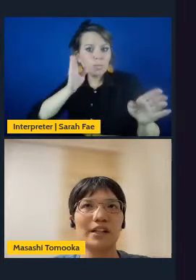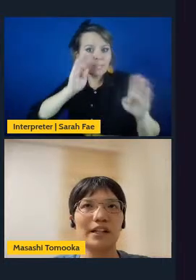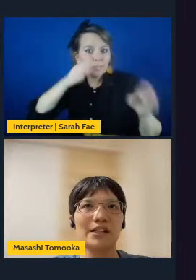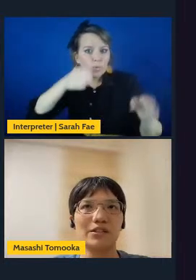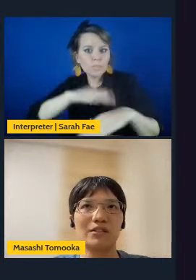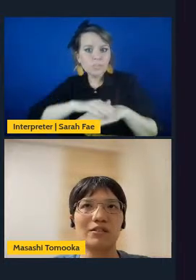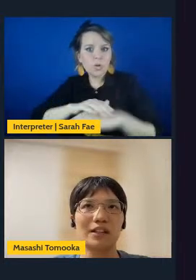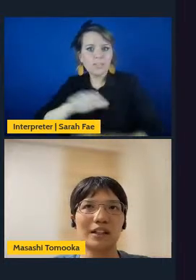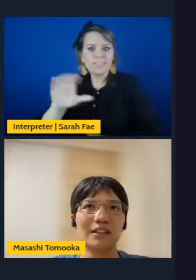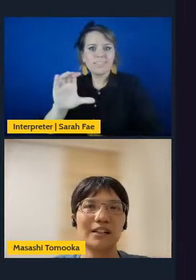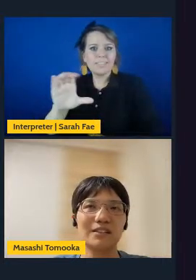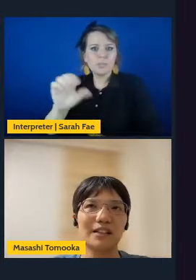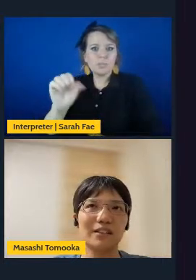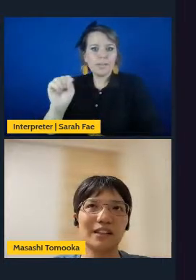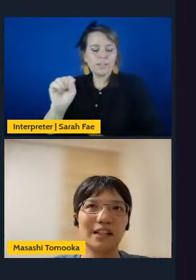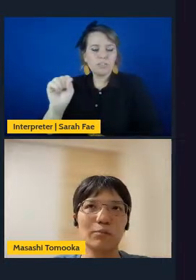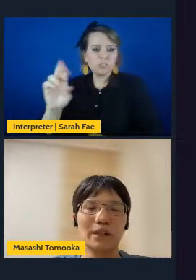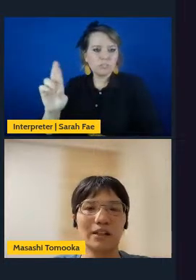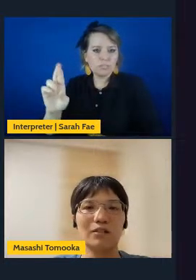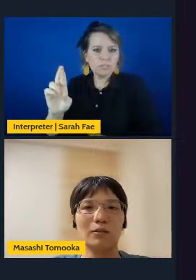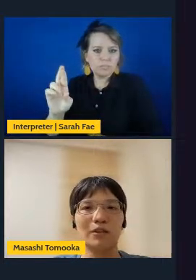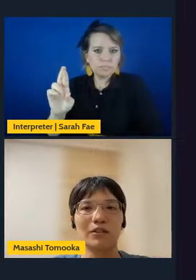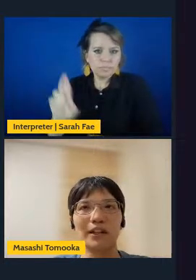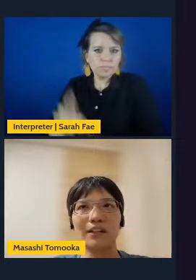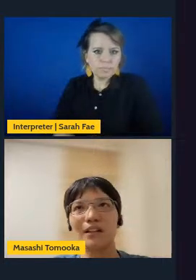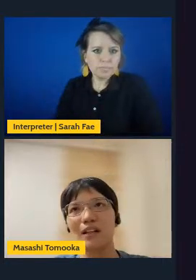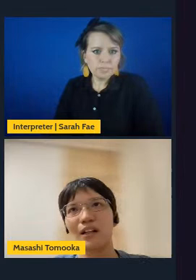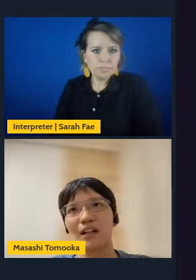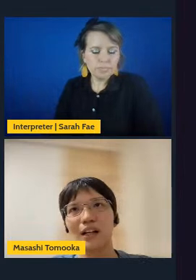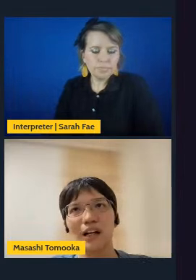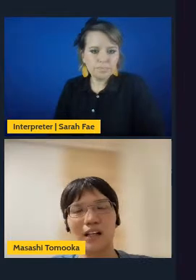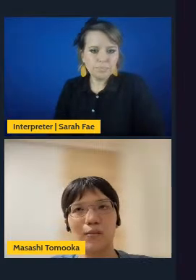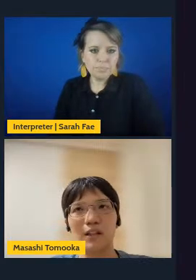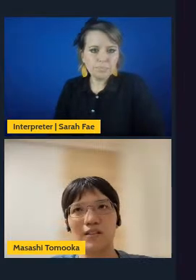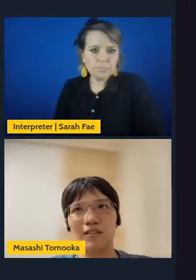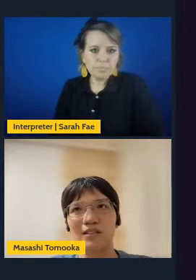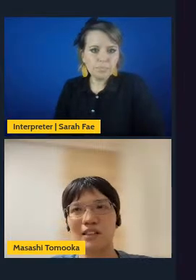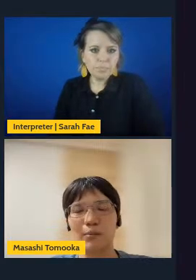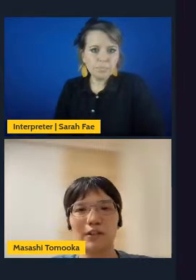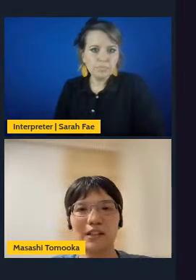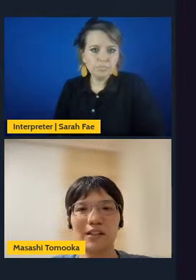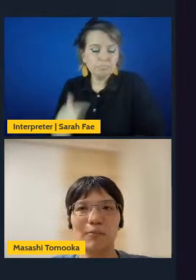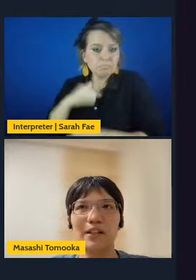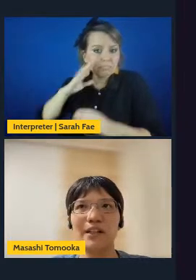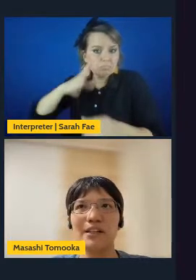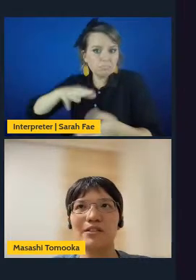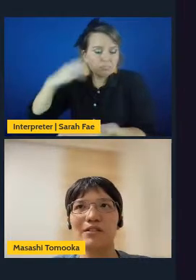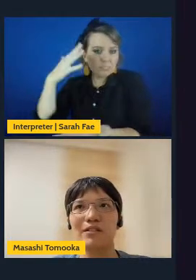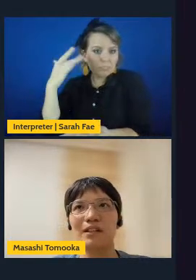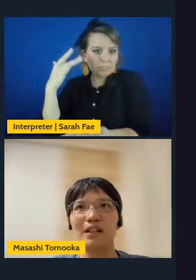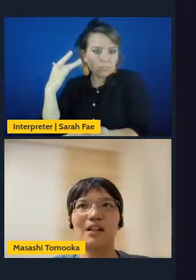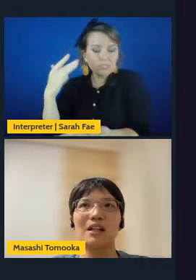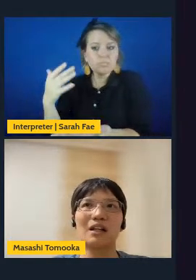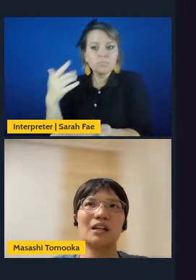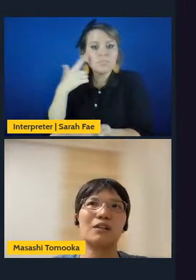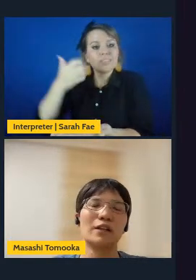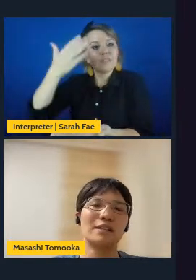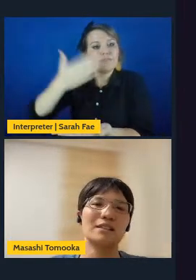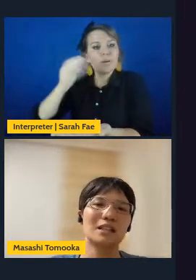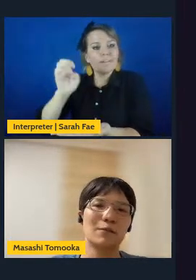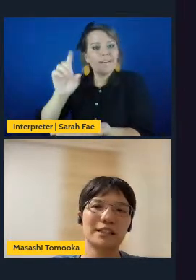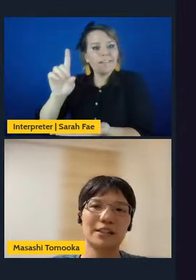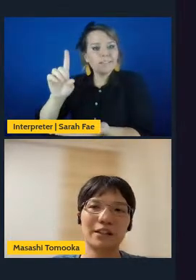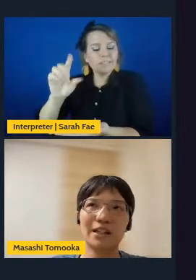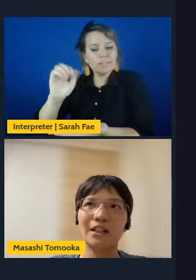page application or a client-side rendering part of frontend. Because deploying application